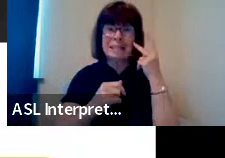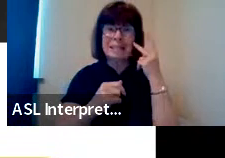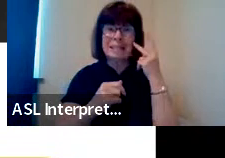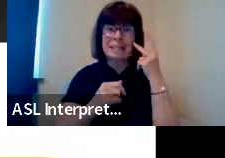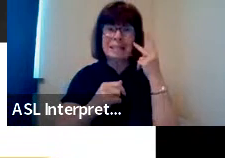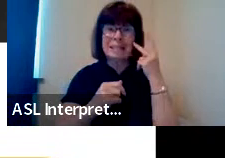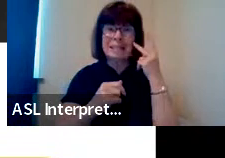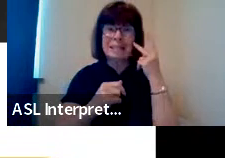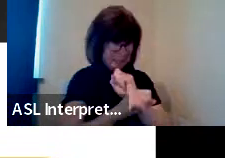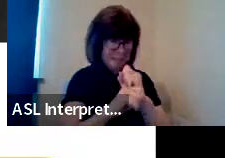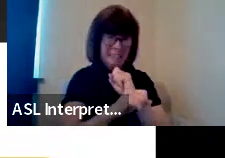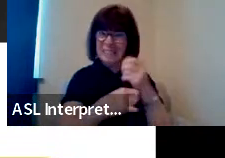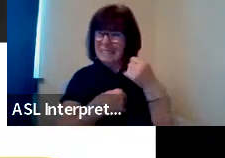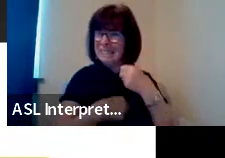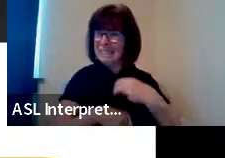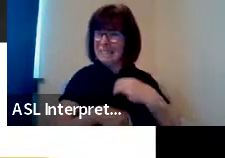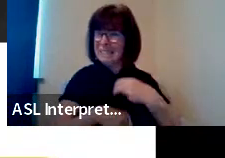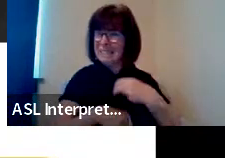And what I was saying,